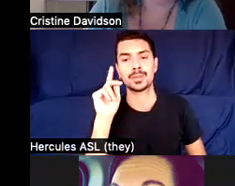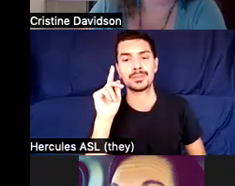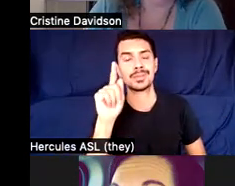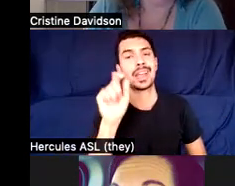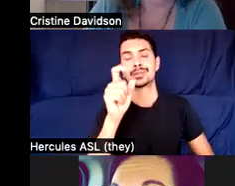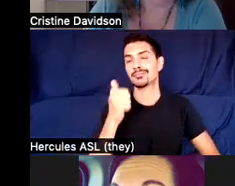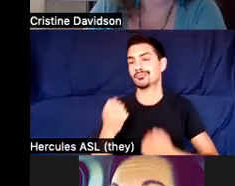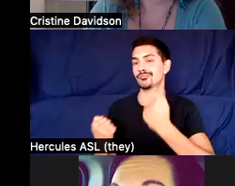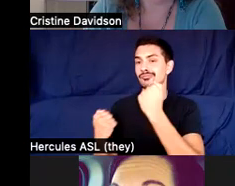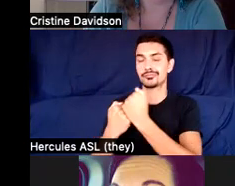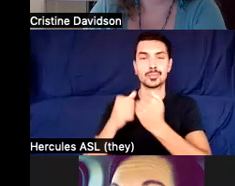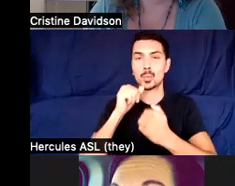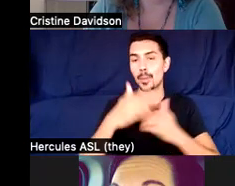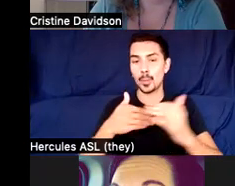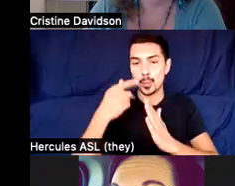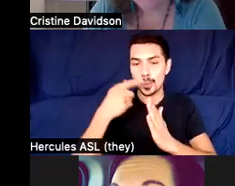Excellent.